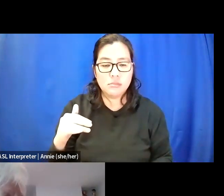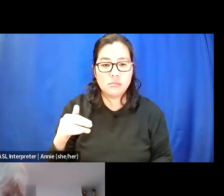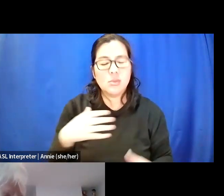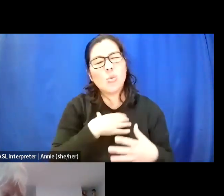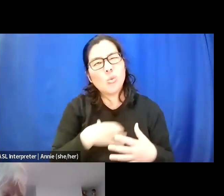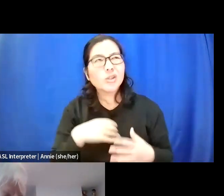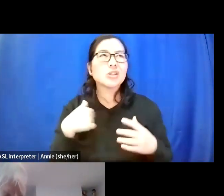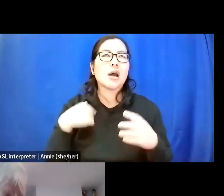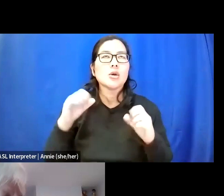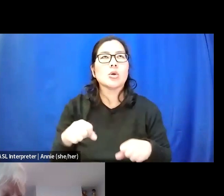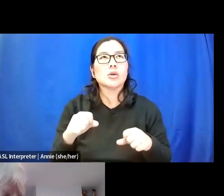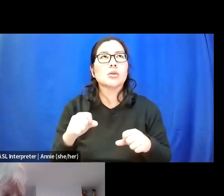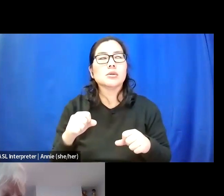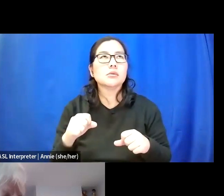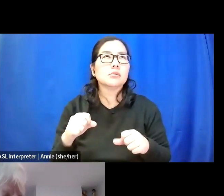able to,